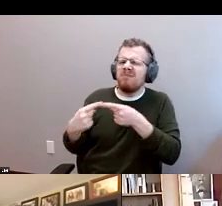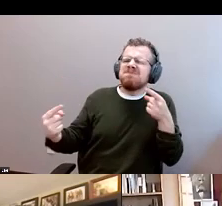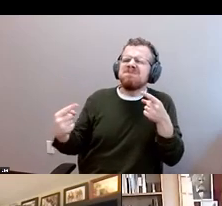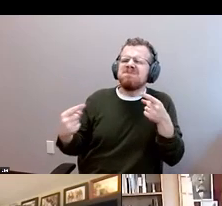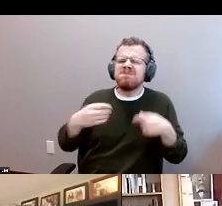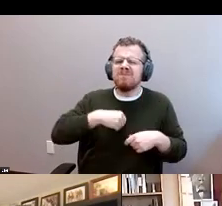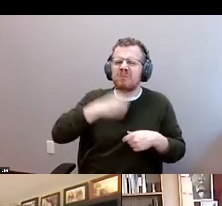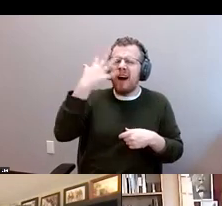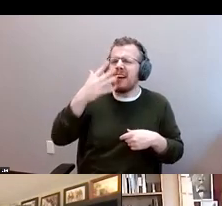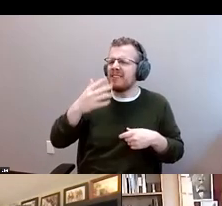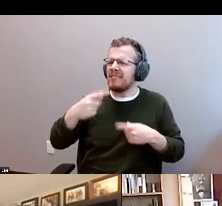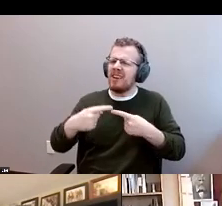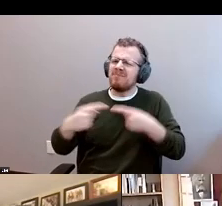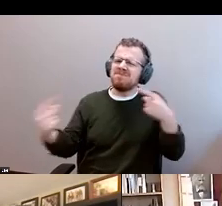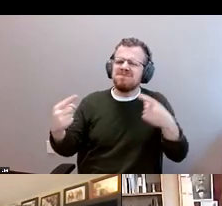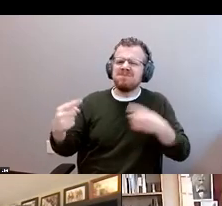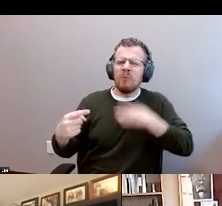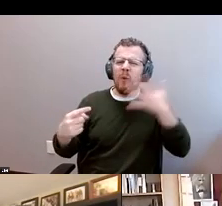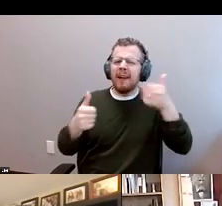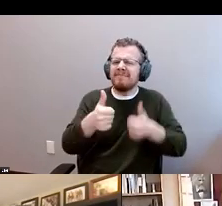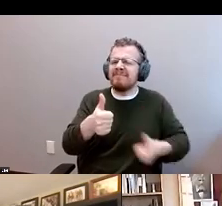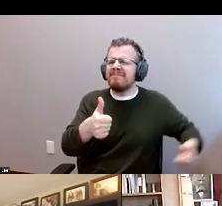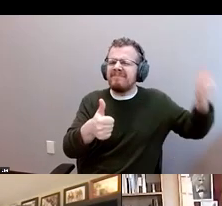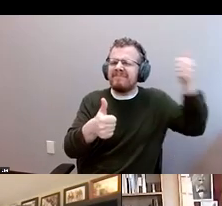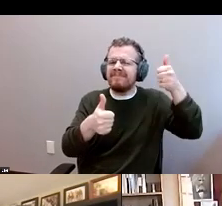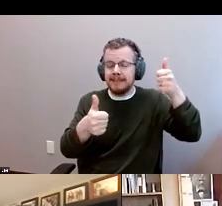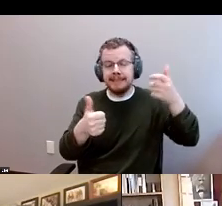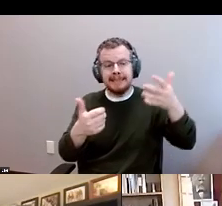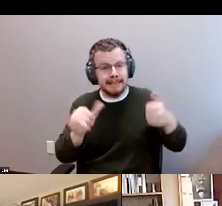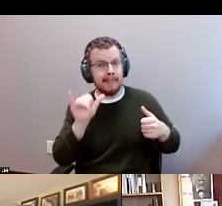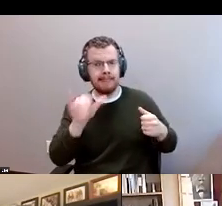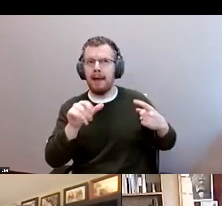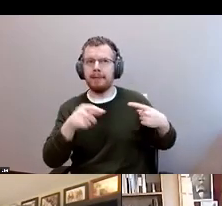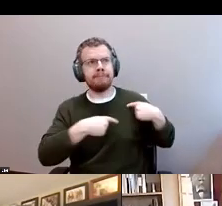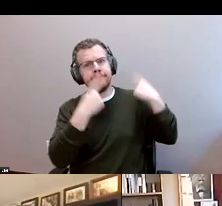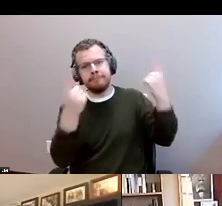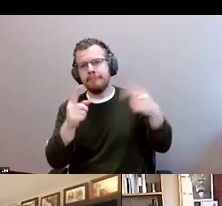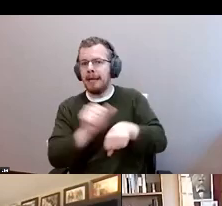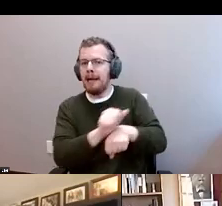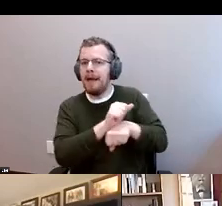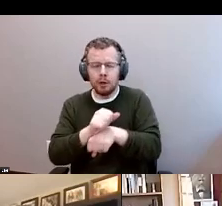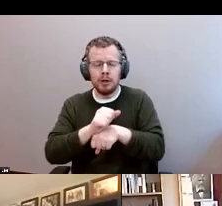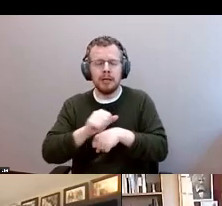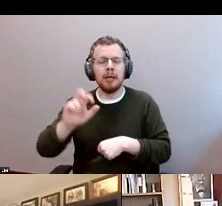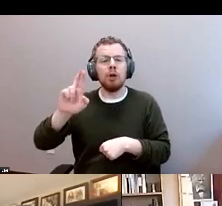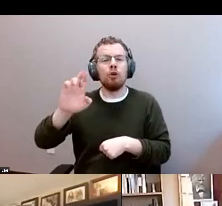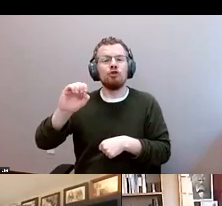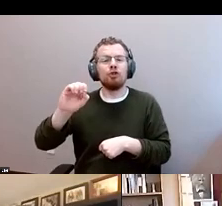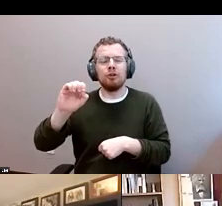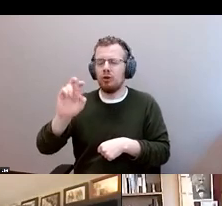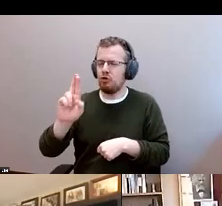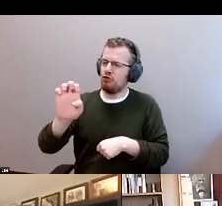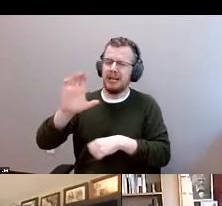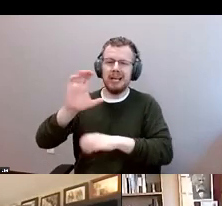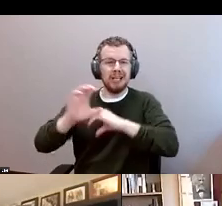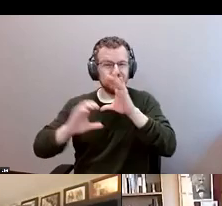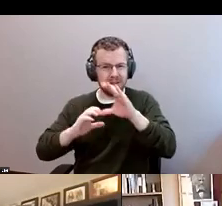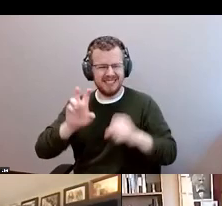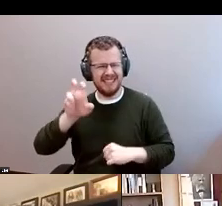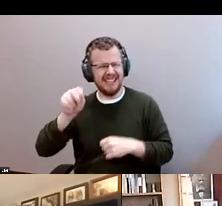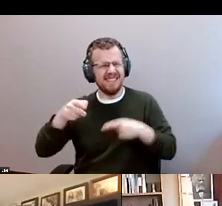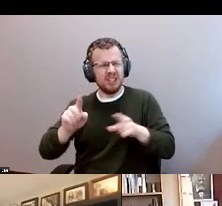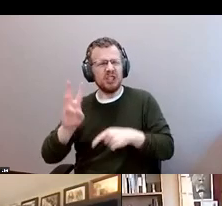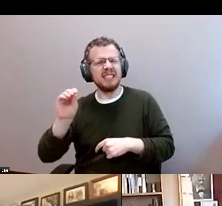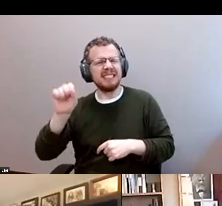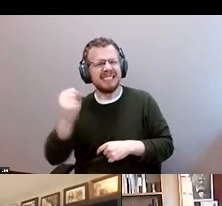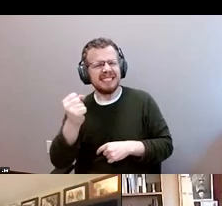to white patriarchy. This conflict has existed since slavery, during Reconstruction, and even in the 60s and 70s with the passing of the